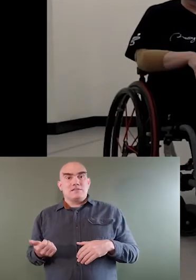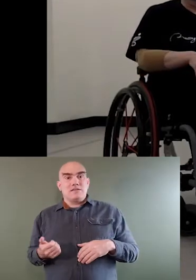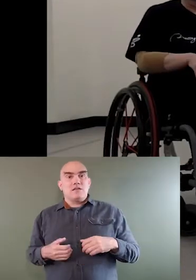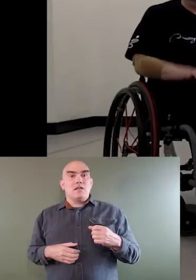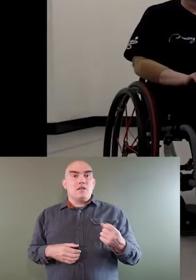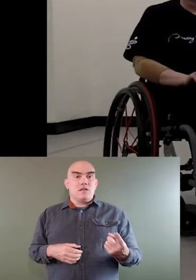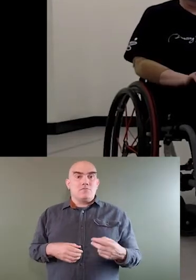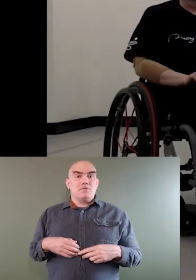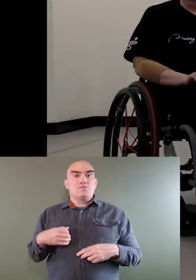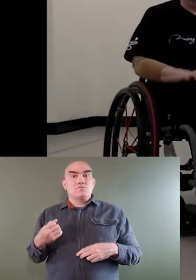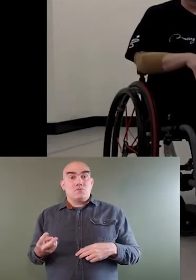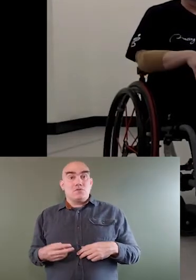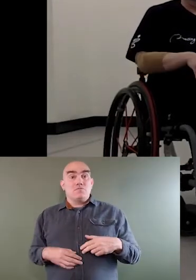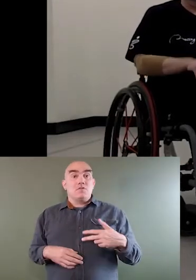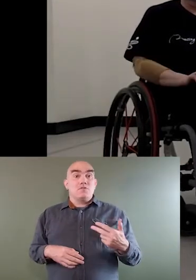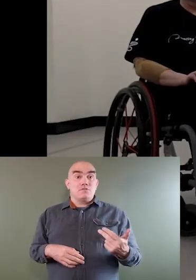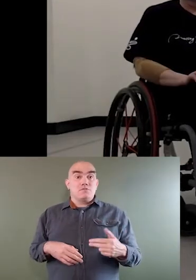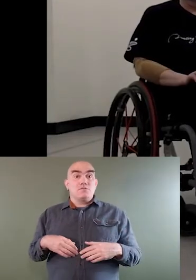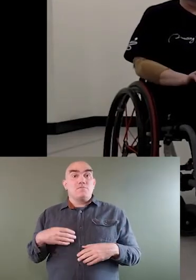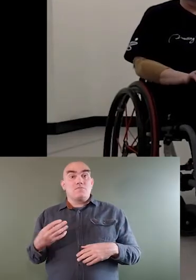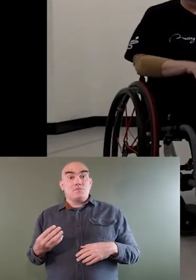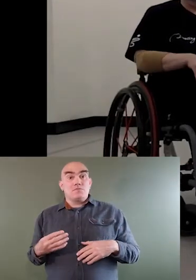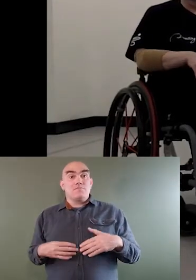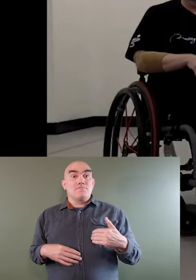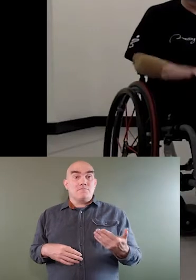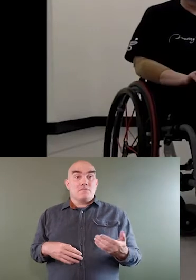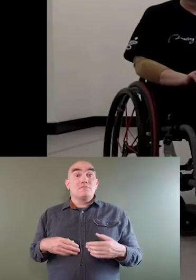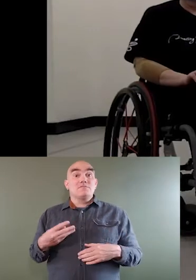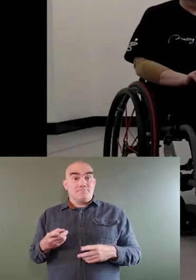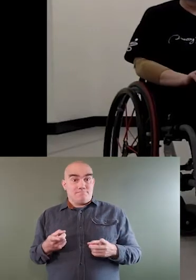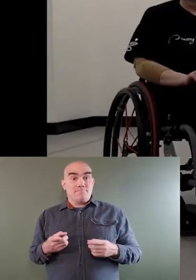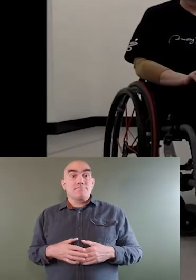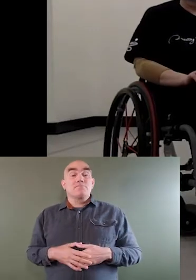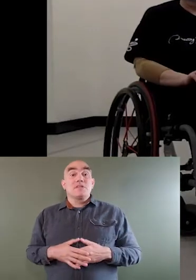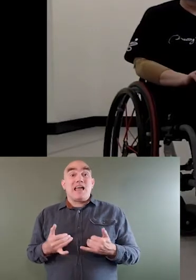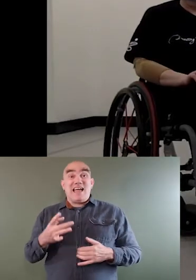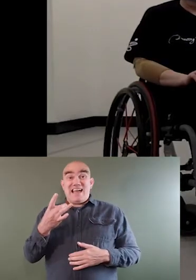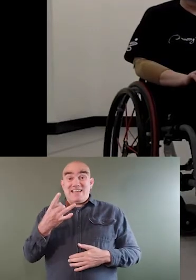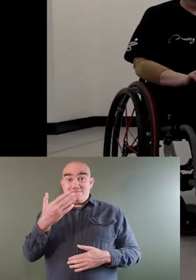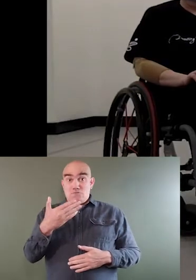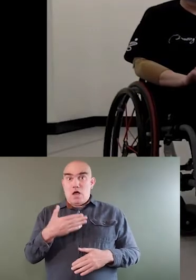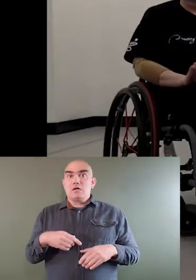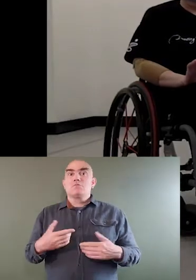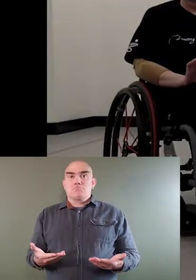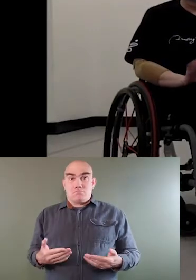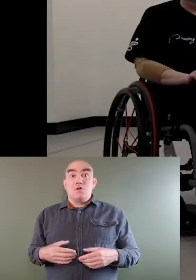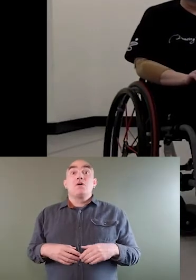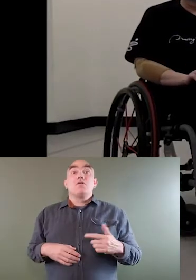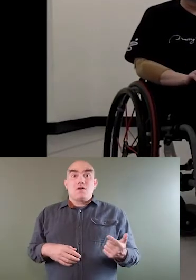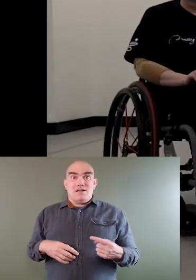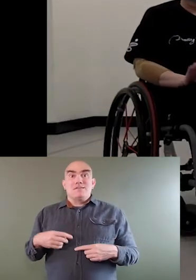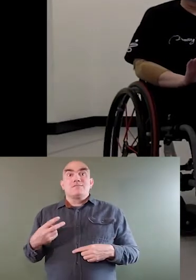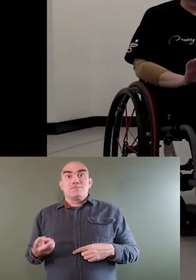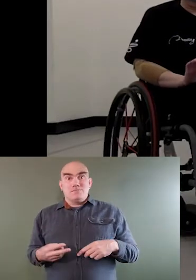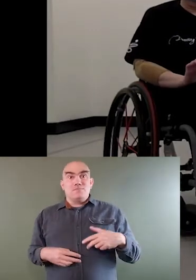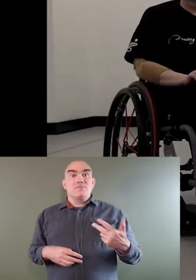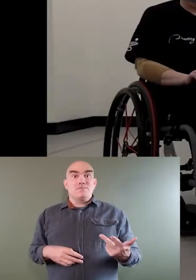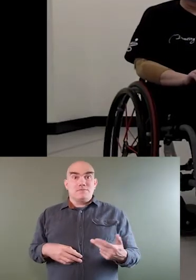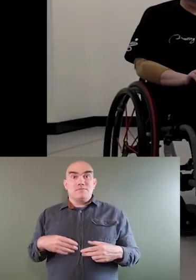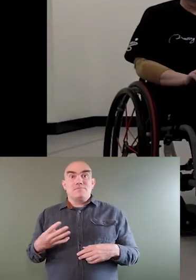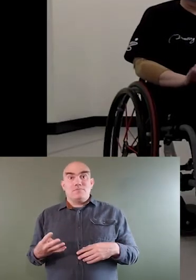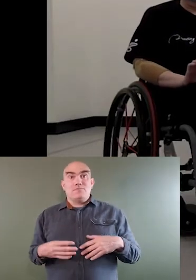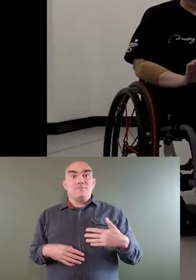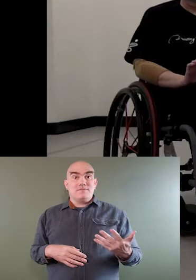11, 12, 13, 14, 15, 16. 8 fronts. We go. 1, 2, 3,